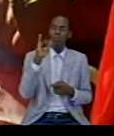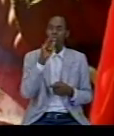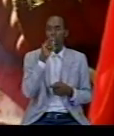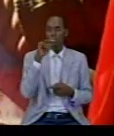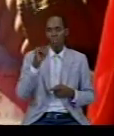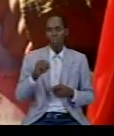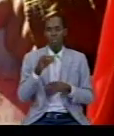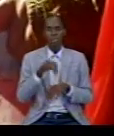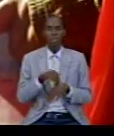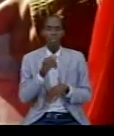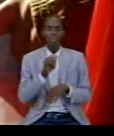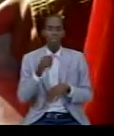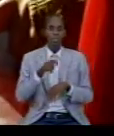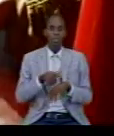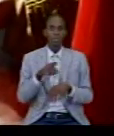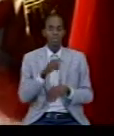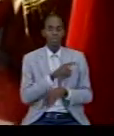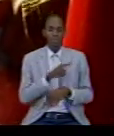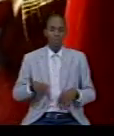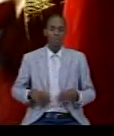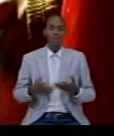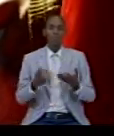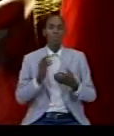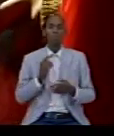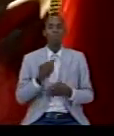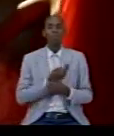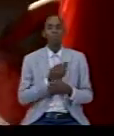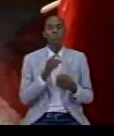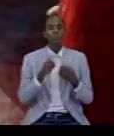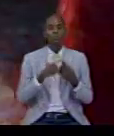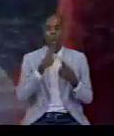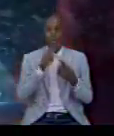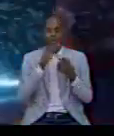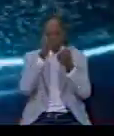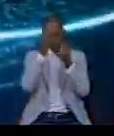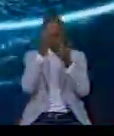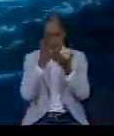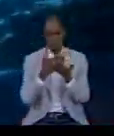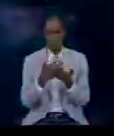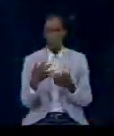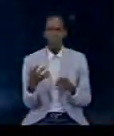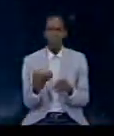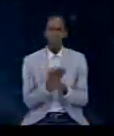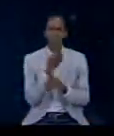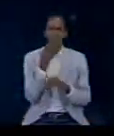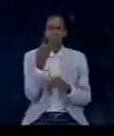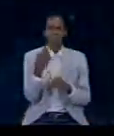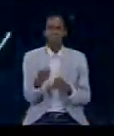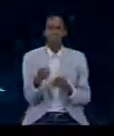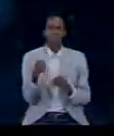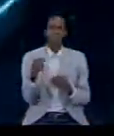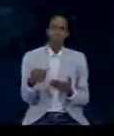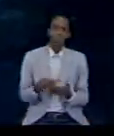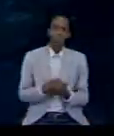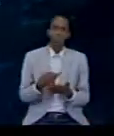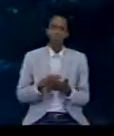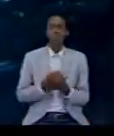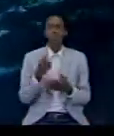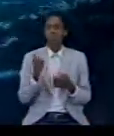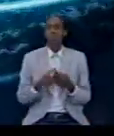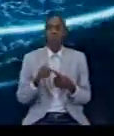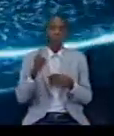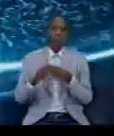the time. The Lord wants us to be obedient. Take the gospel to the regions